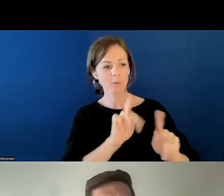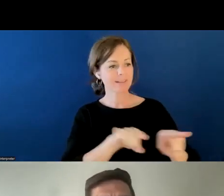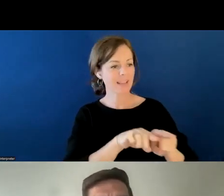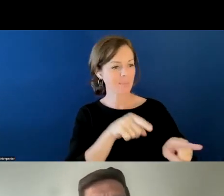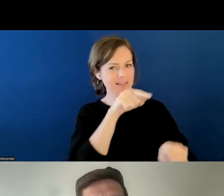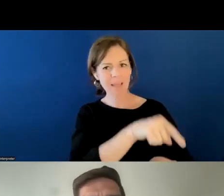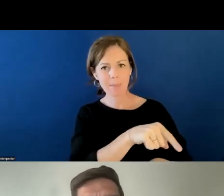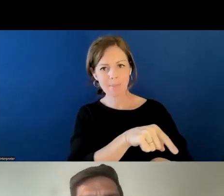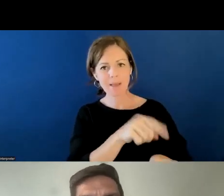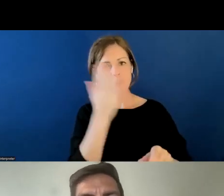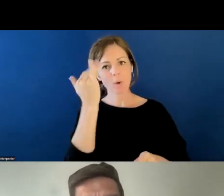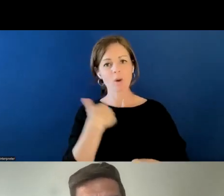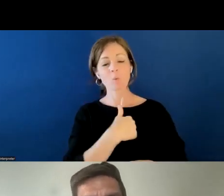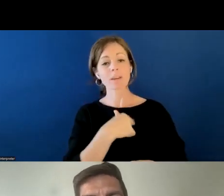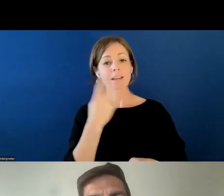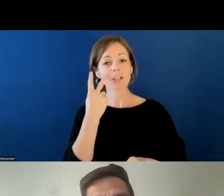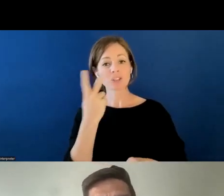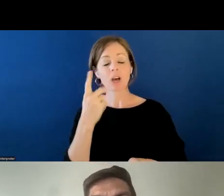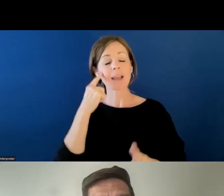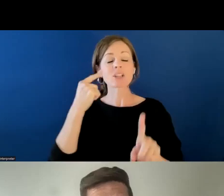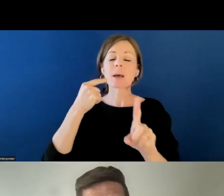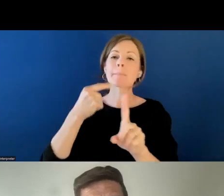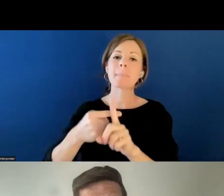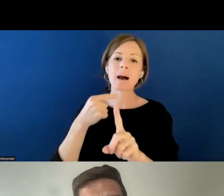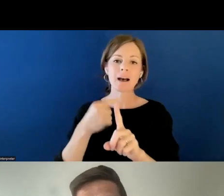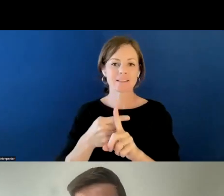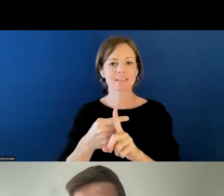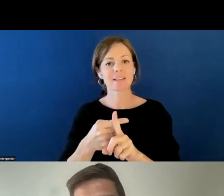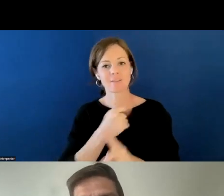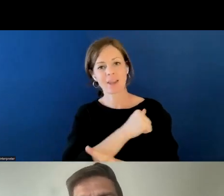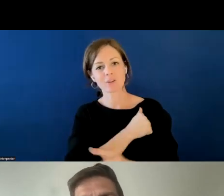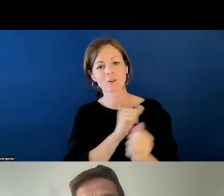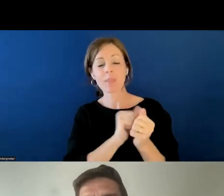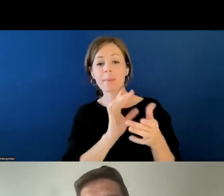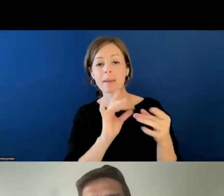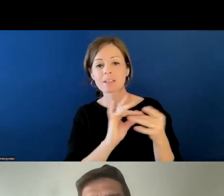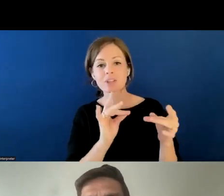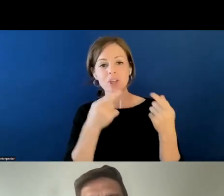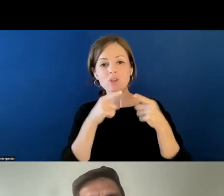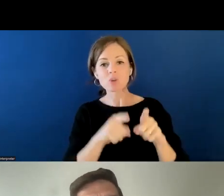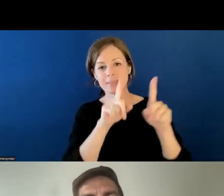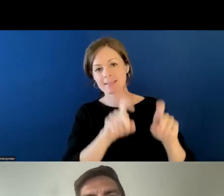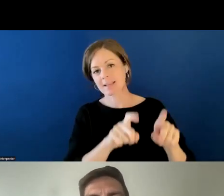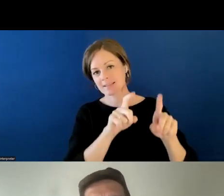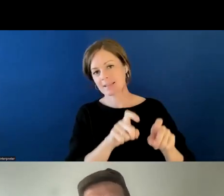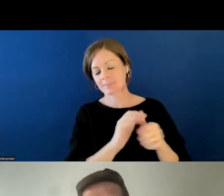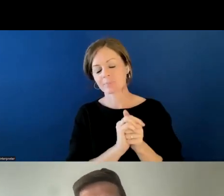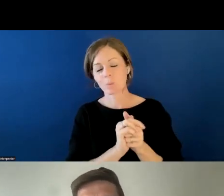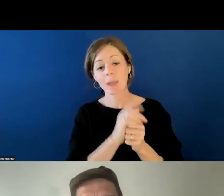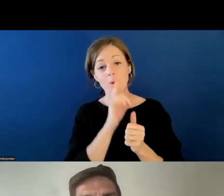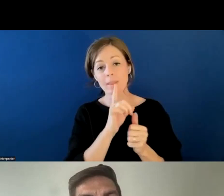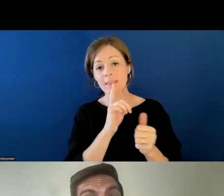why we saw such a positive resonance with a lot of the messaging during testing in general. So I highly